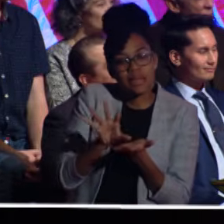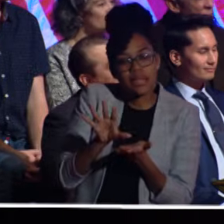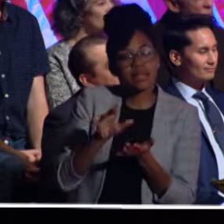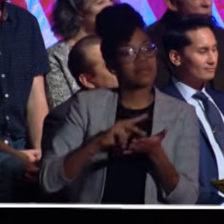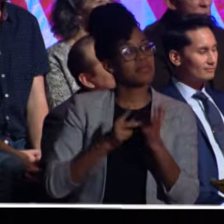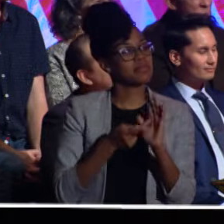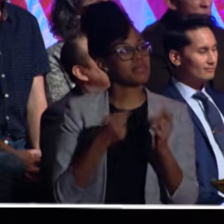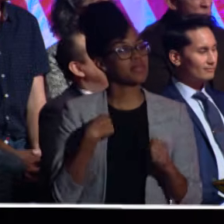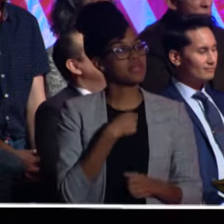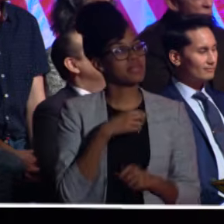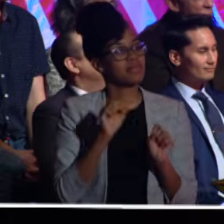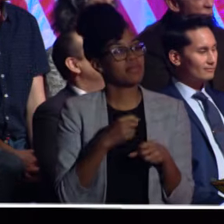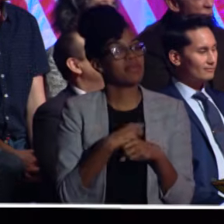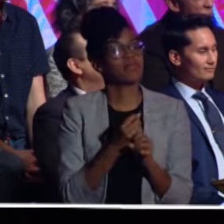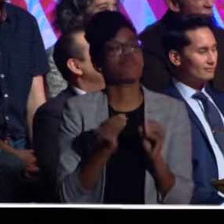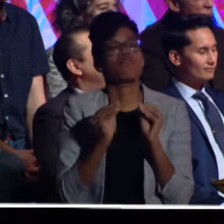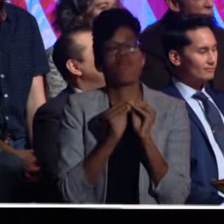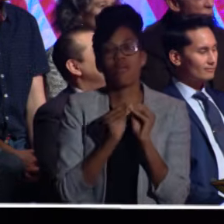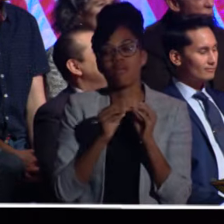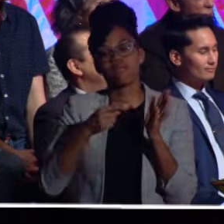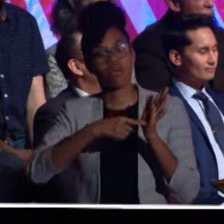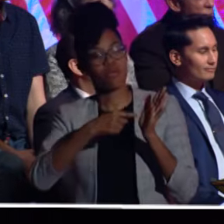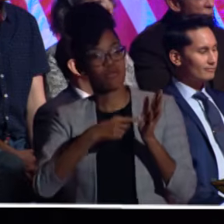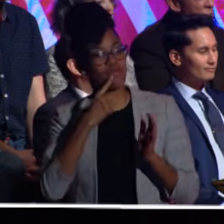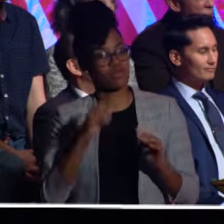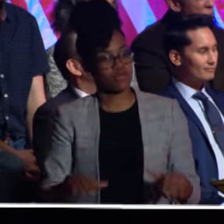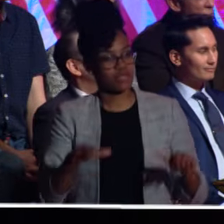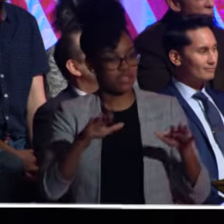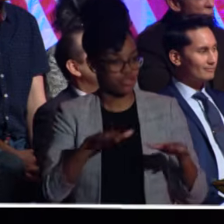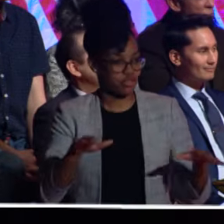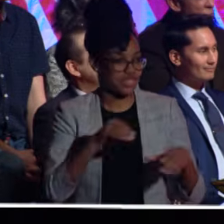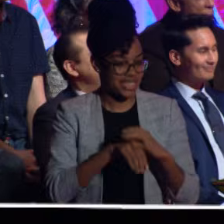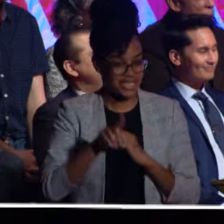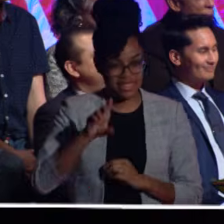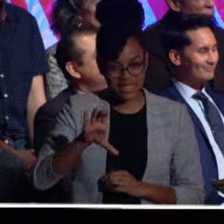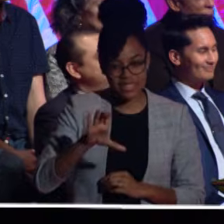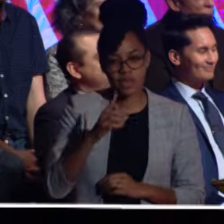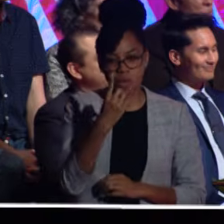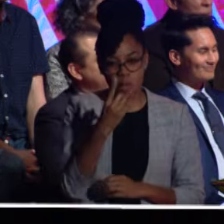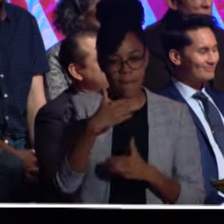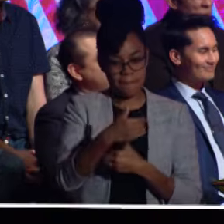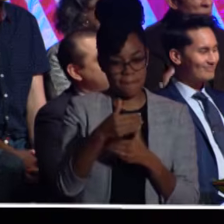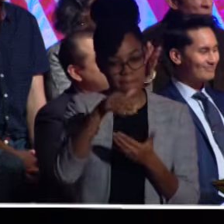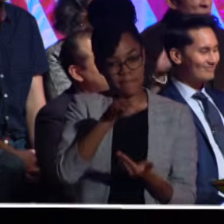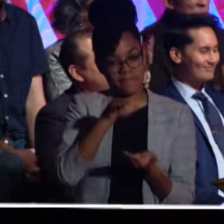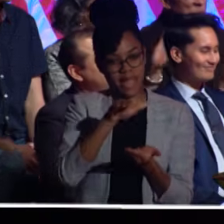more affordable to raise children right in DC, one pack of diapers at a time.